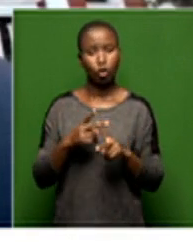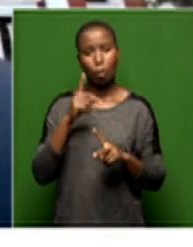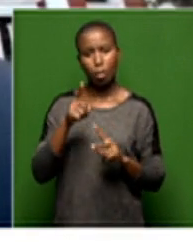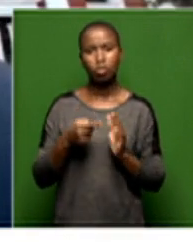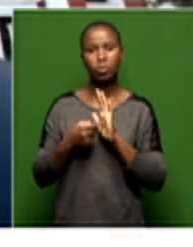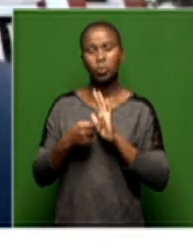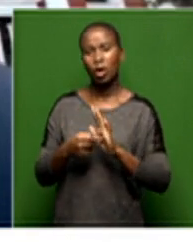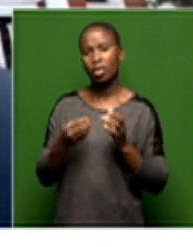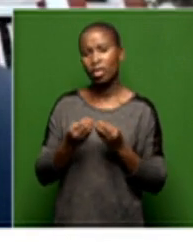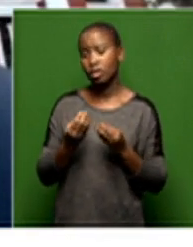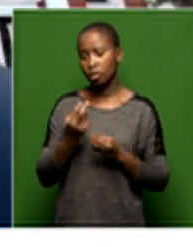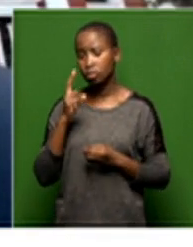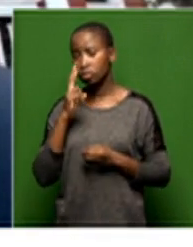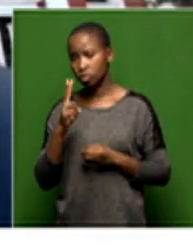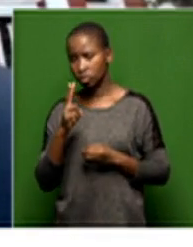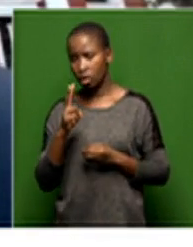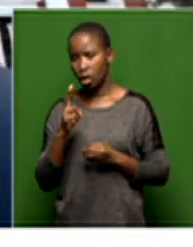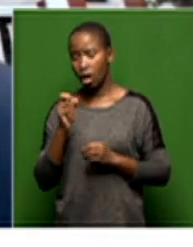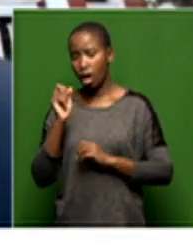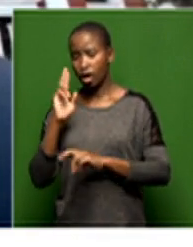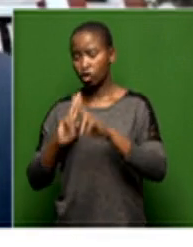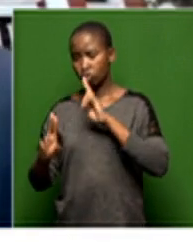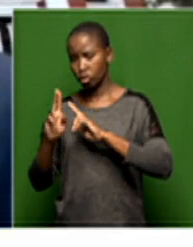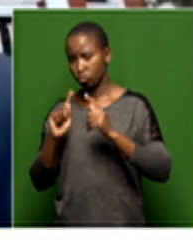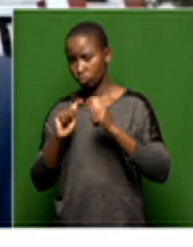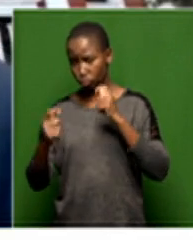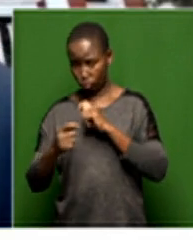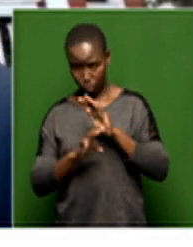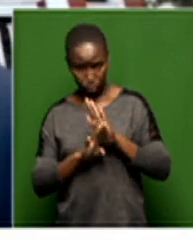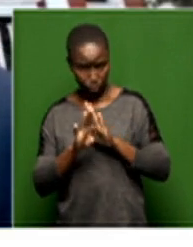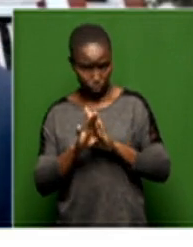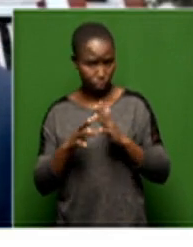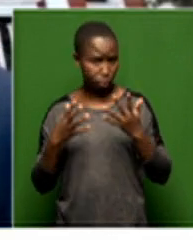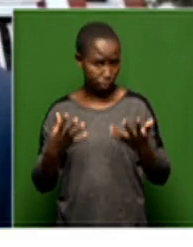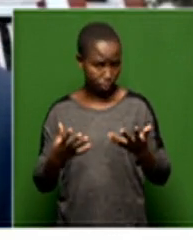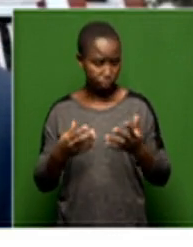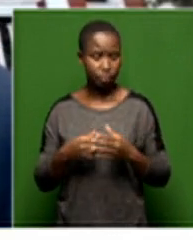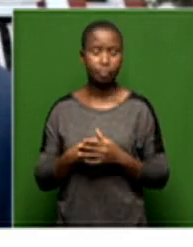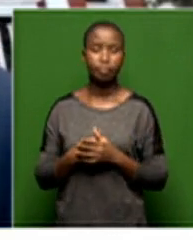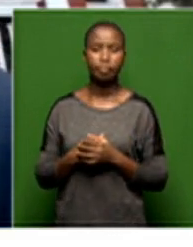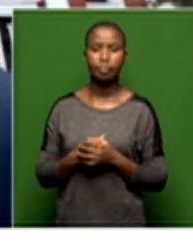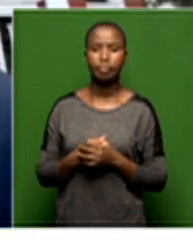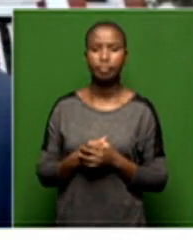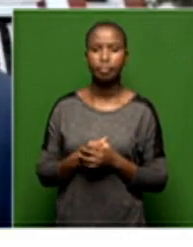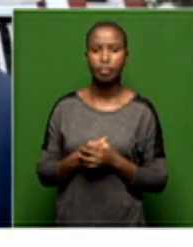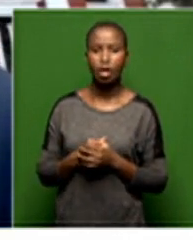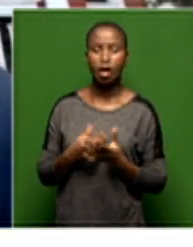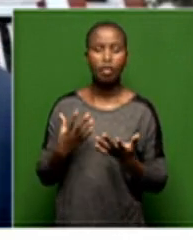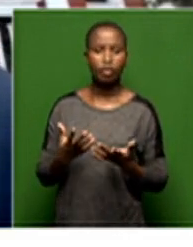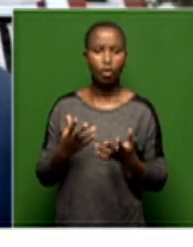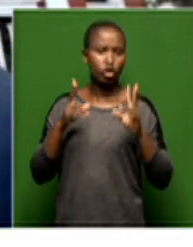like the transformation of the heritage landscape in our country. But at the core of